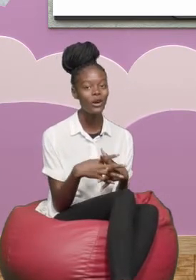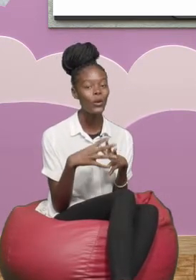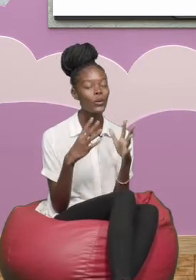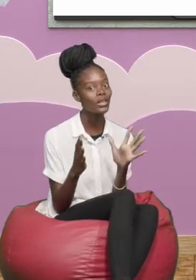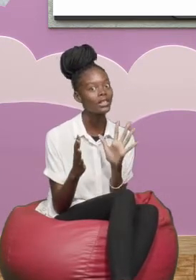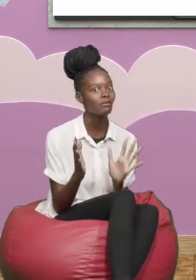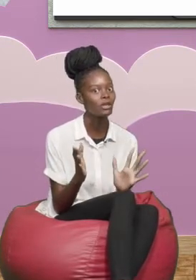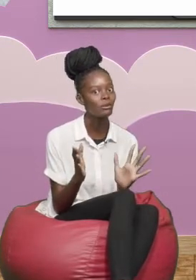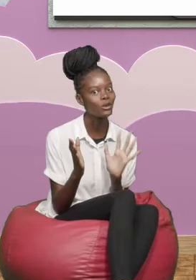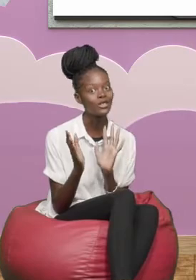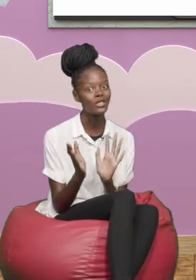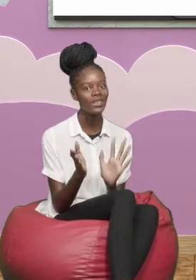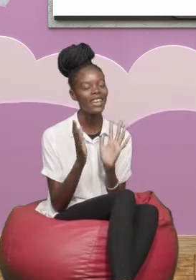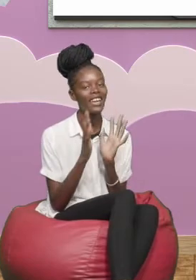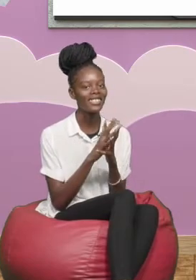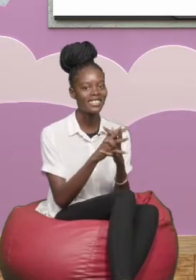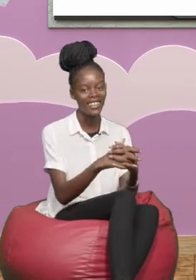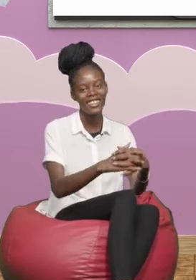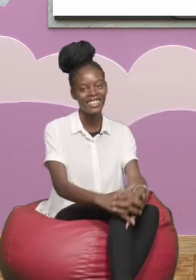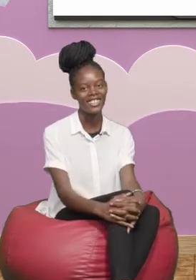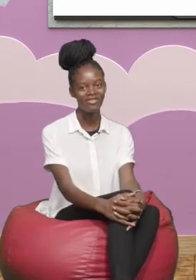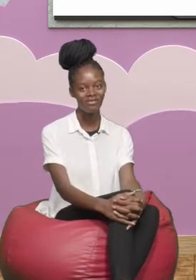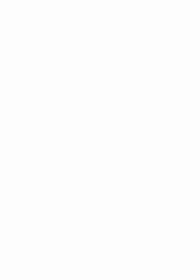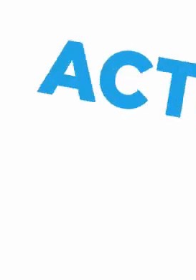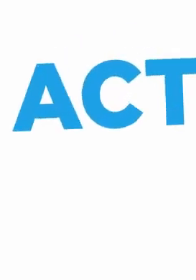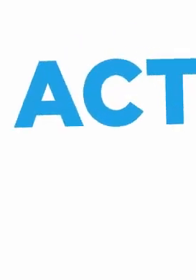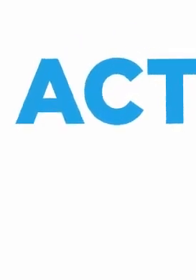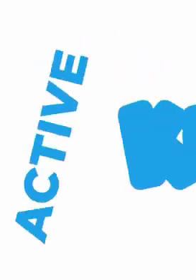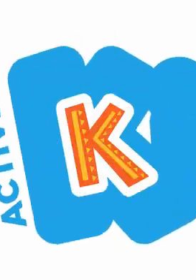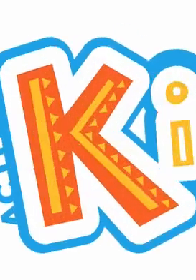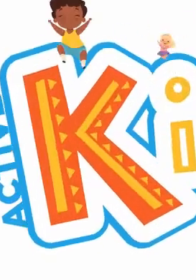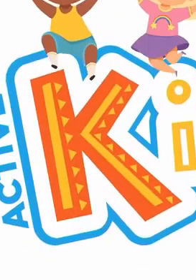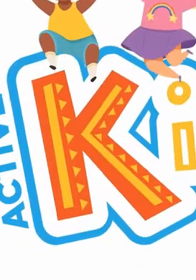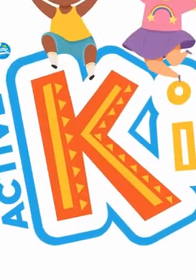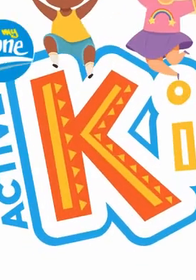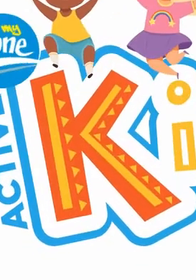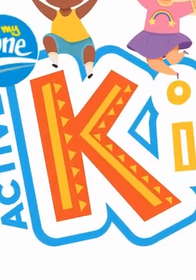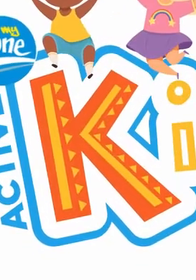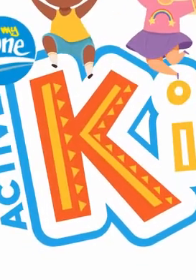the coolest people, Zoey and Zacky.